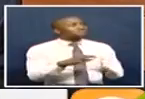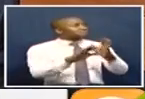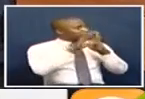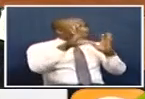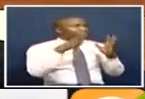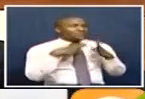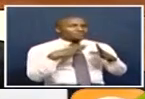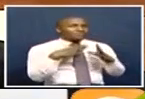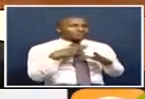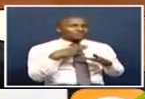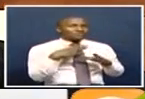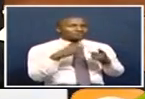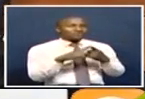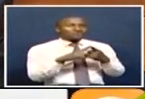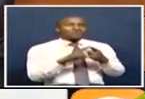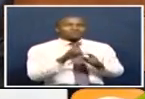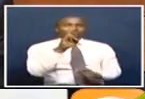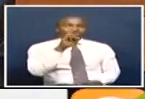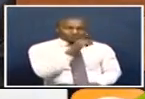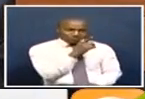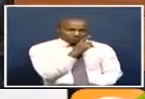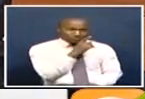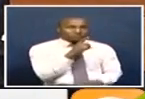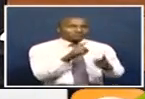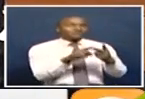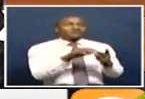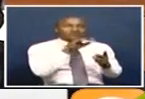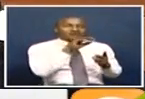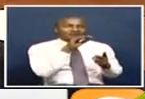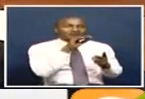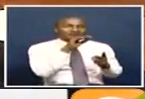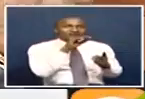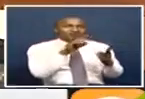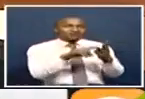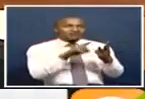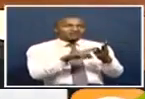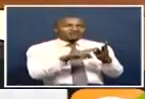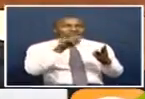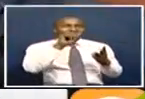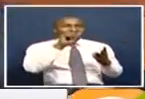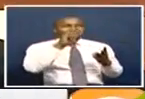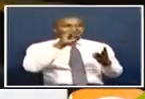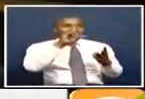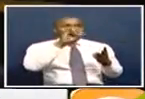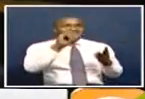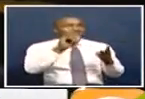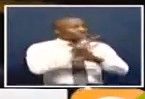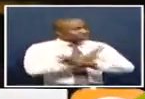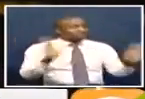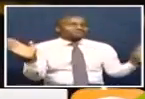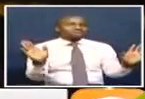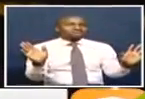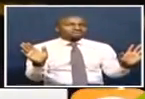people. One is President Uhuru Kenyatta. Correct. Two is Raila Amolo Odinga. Yes. Three is Francis Atwoli. You have closed. You have